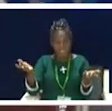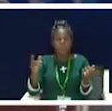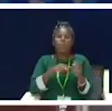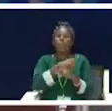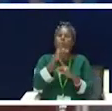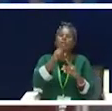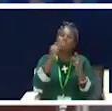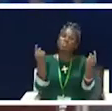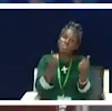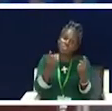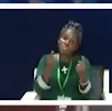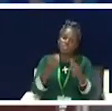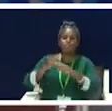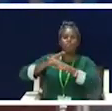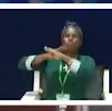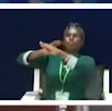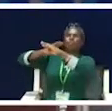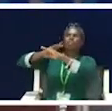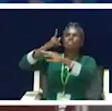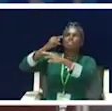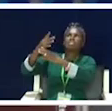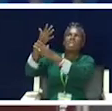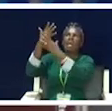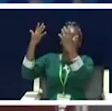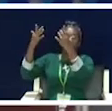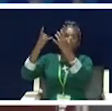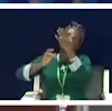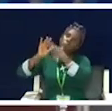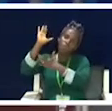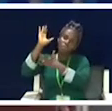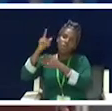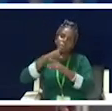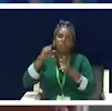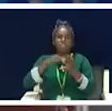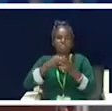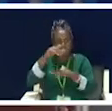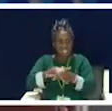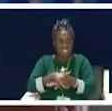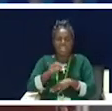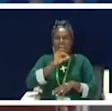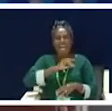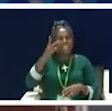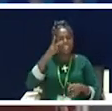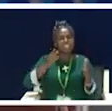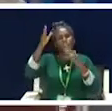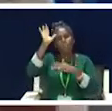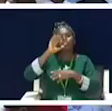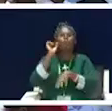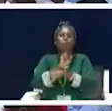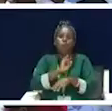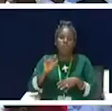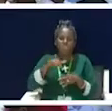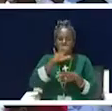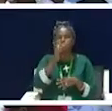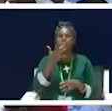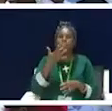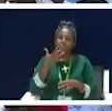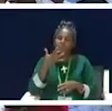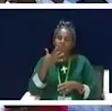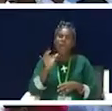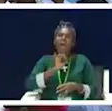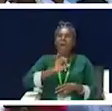arm becomes shortened. But tonight, I see God working in your favor. I see